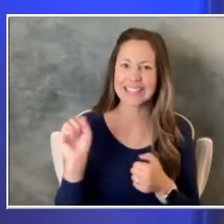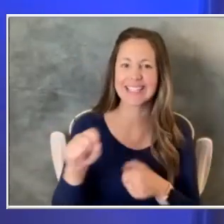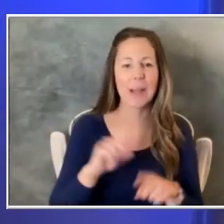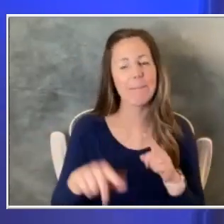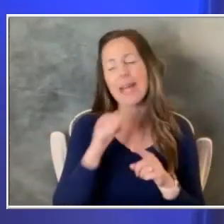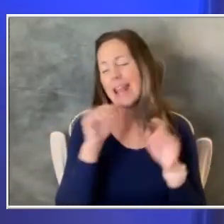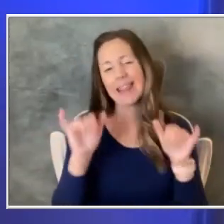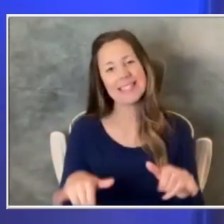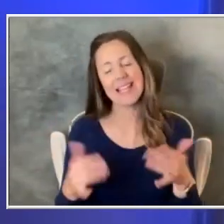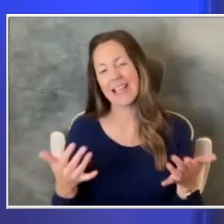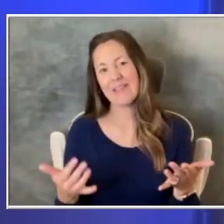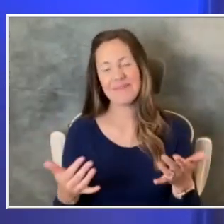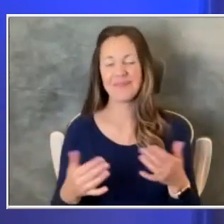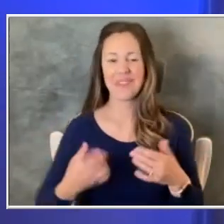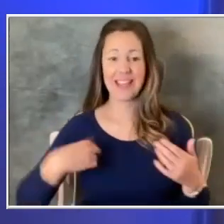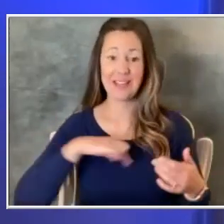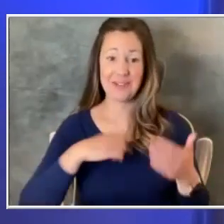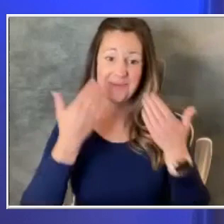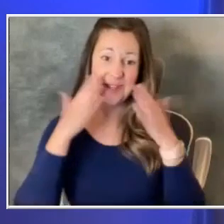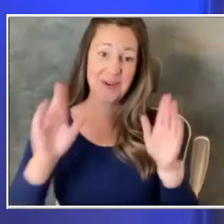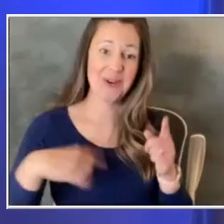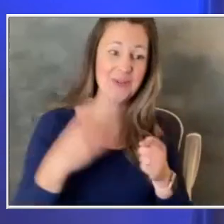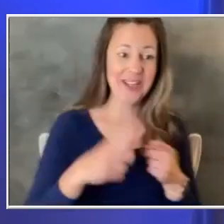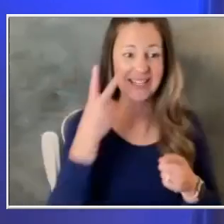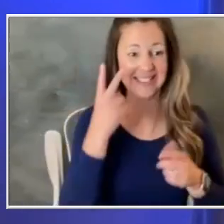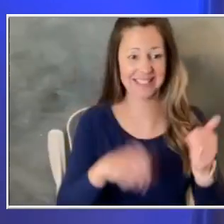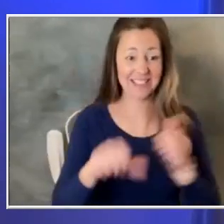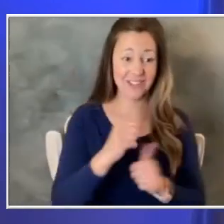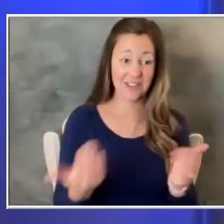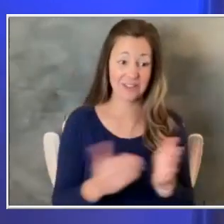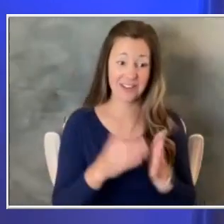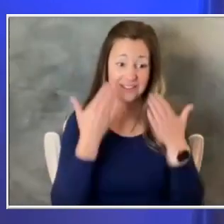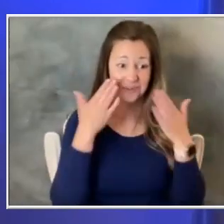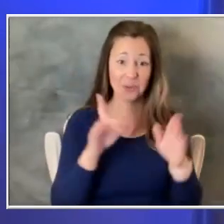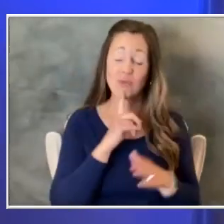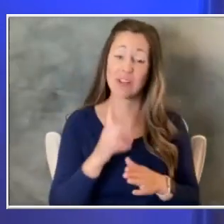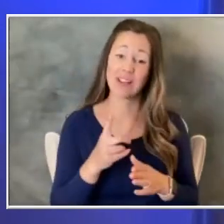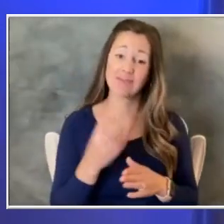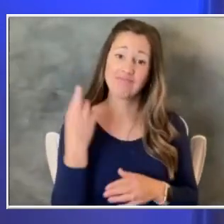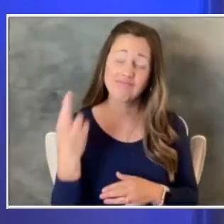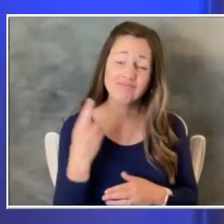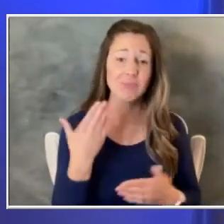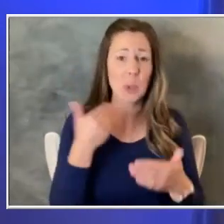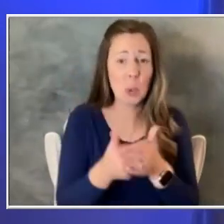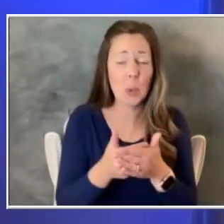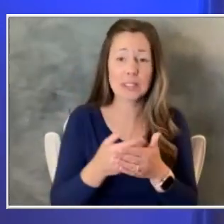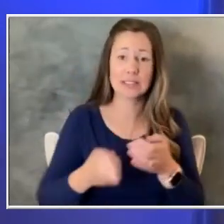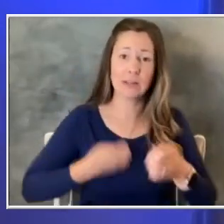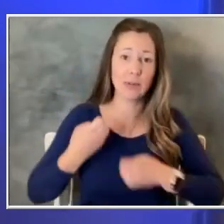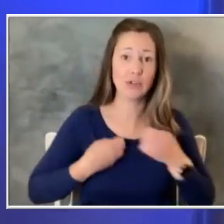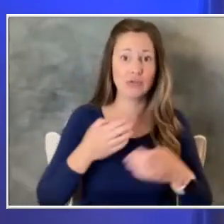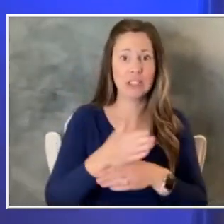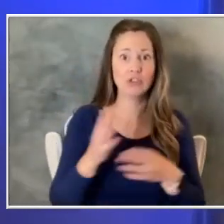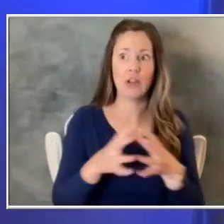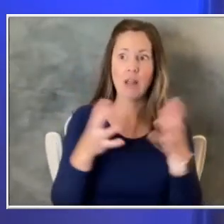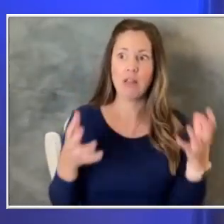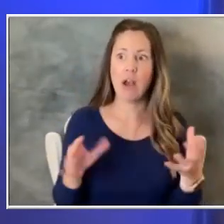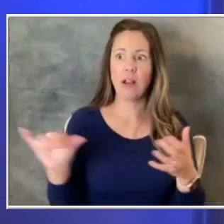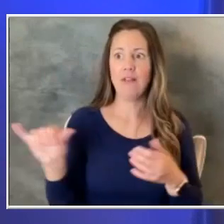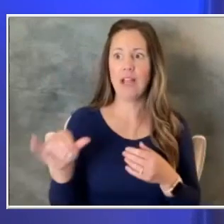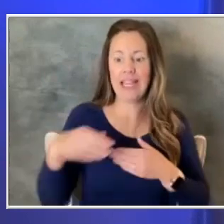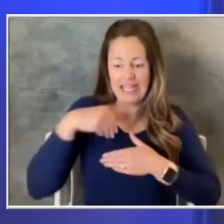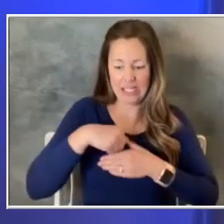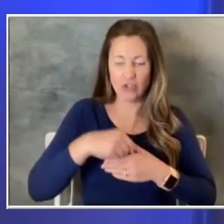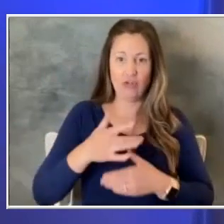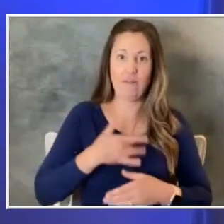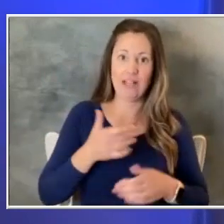And we don't know when we're going to all see each other again. And so we were really close, really emotional. We shared a lot of internal feelings with each